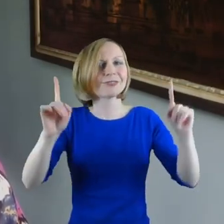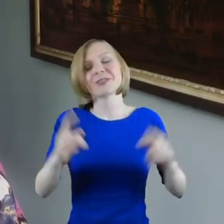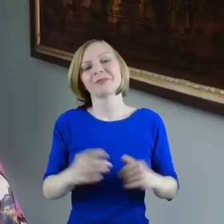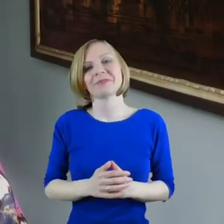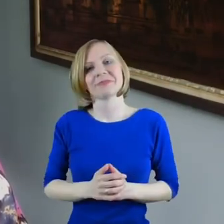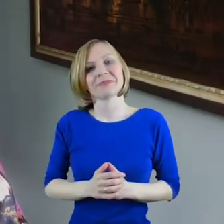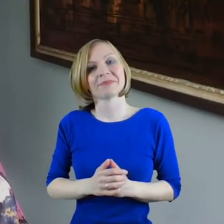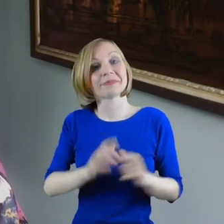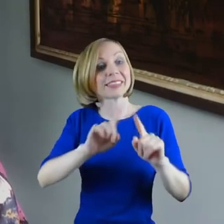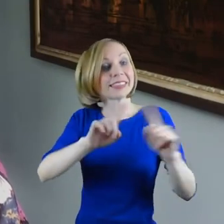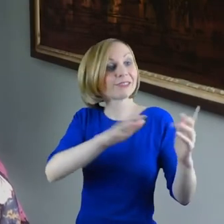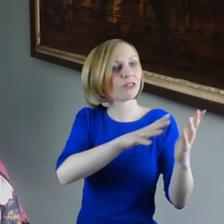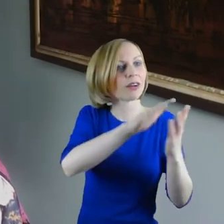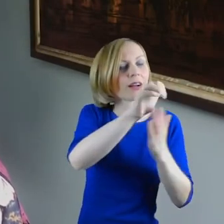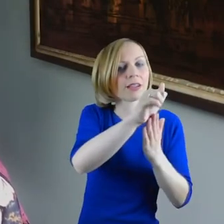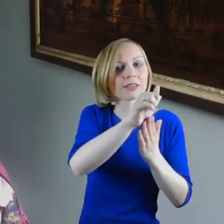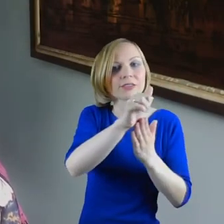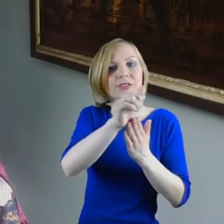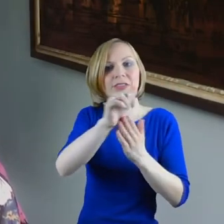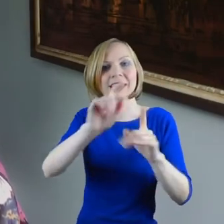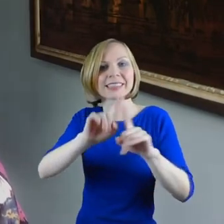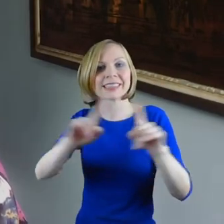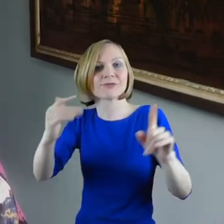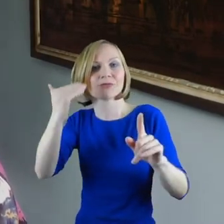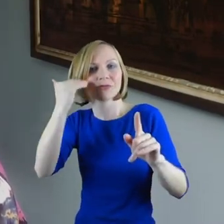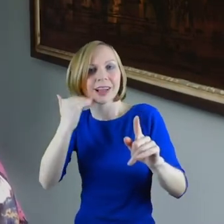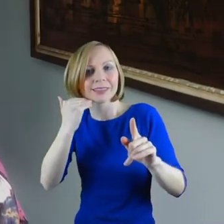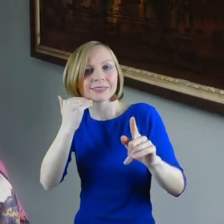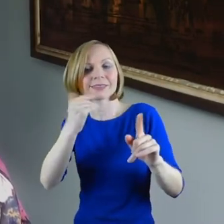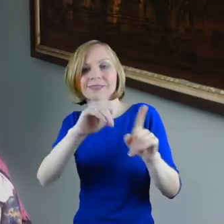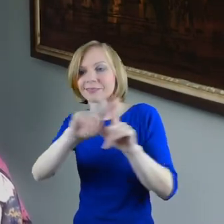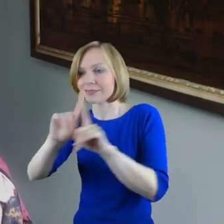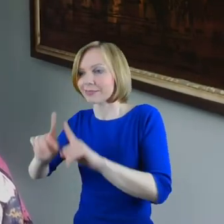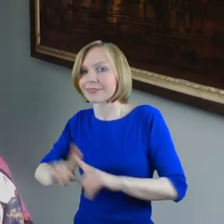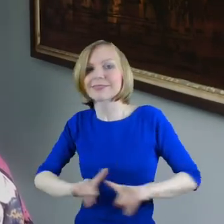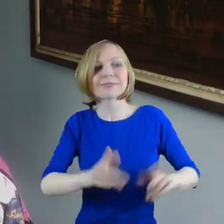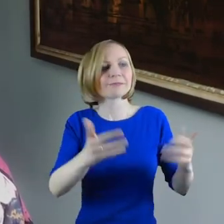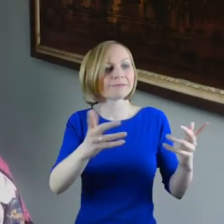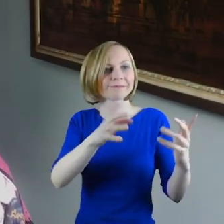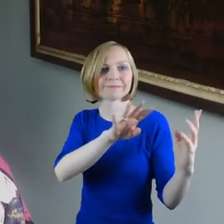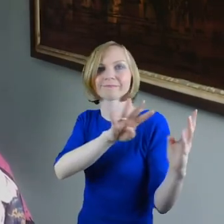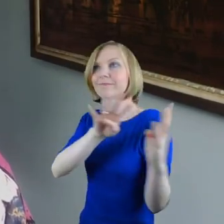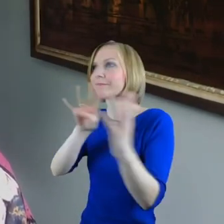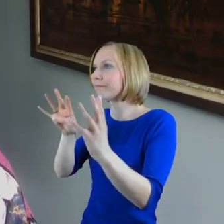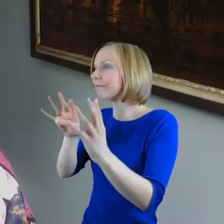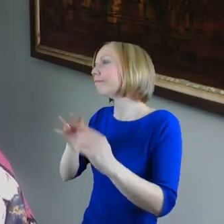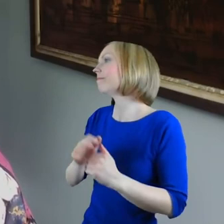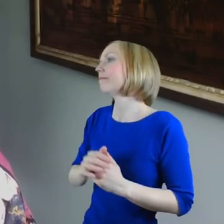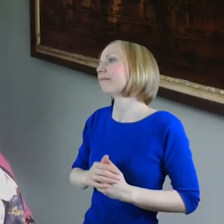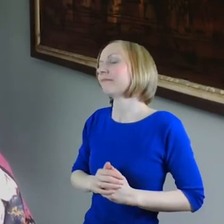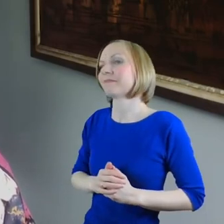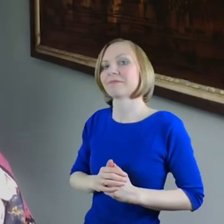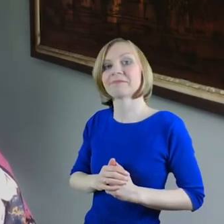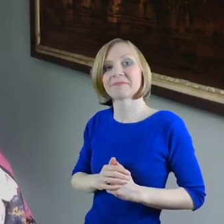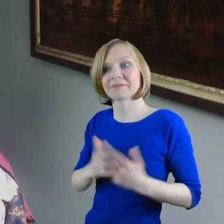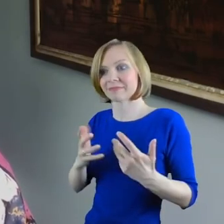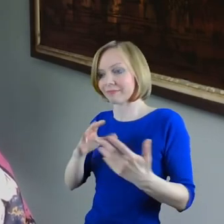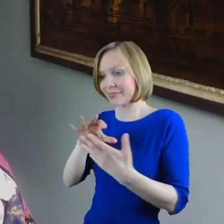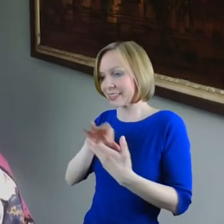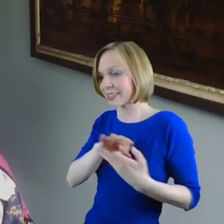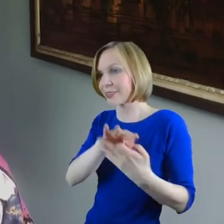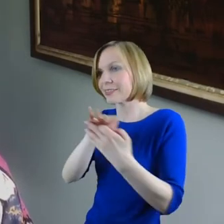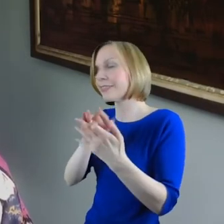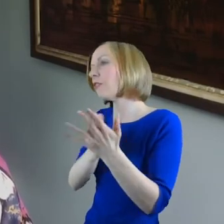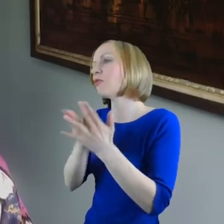difference, from different cultures and different ethnicities. We come as